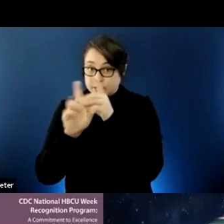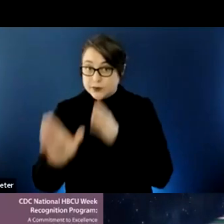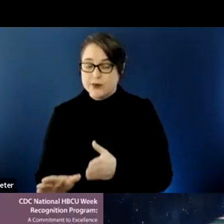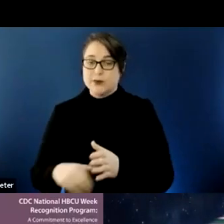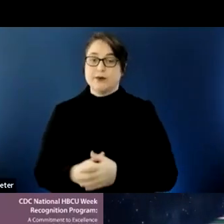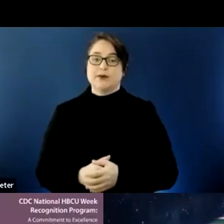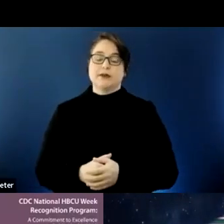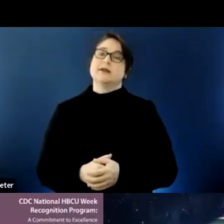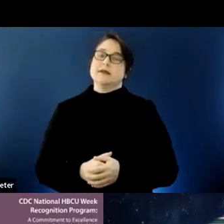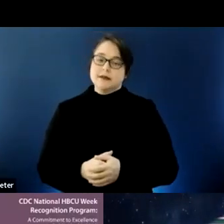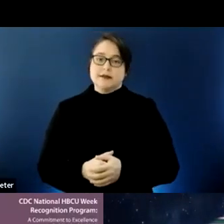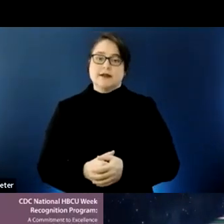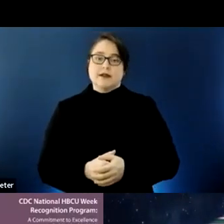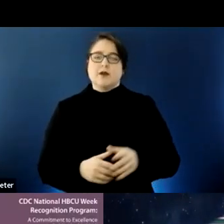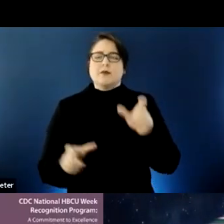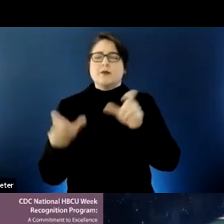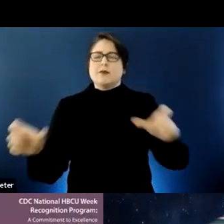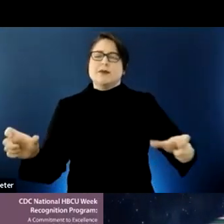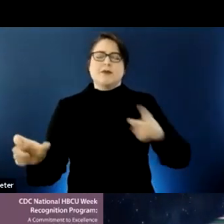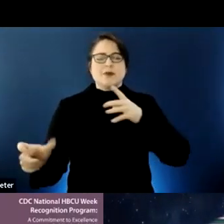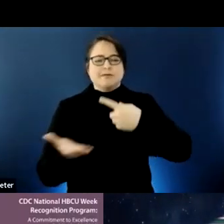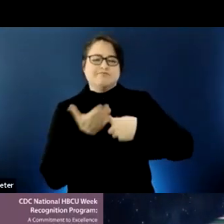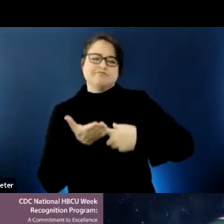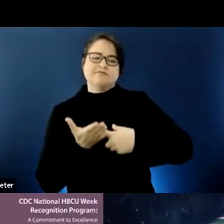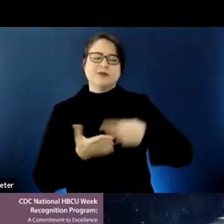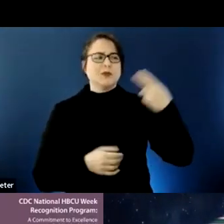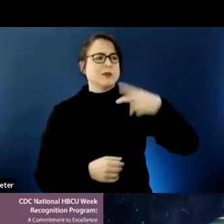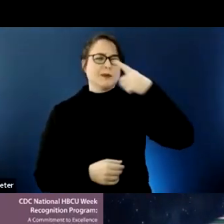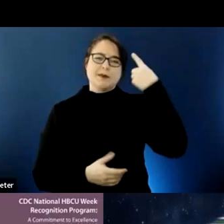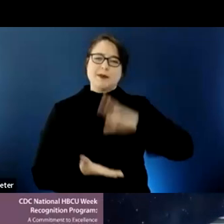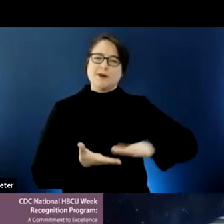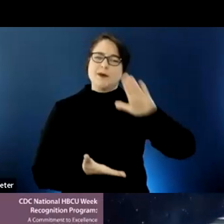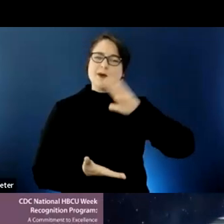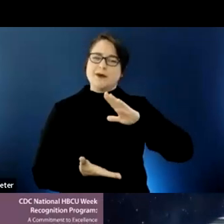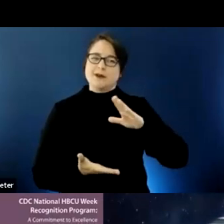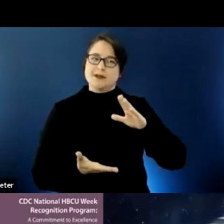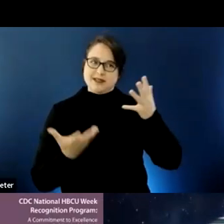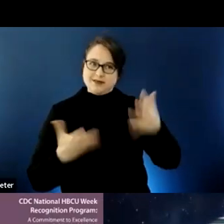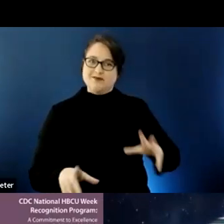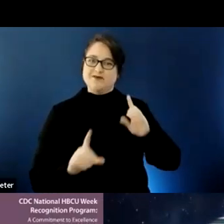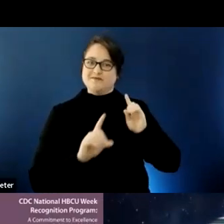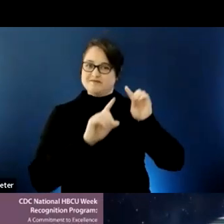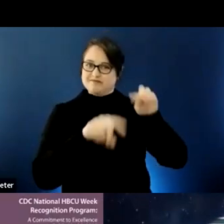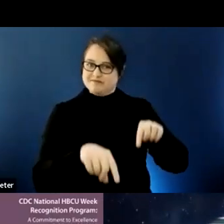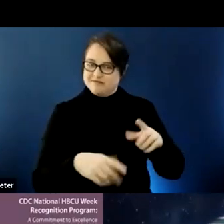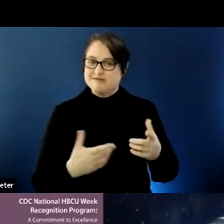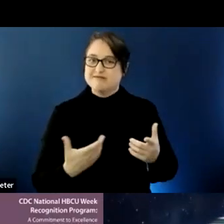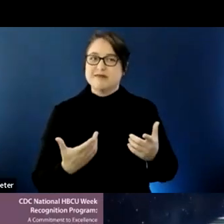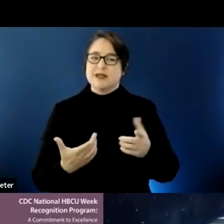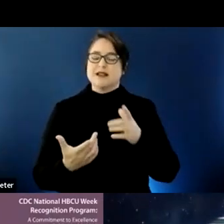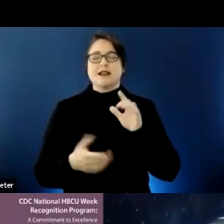Black colleges that they attended, it would be great to sort of have this kind of mentor relationship where you could reach out